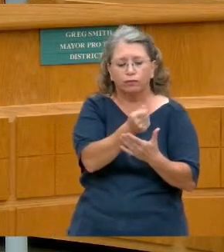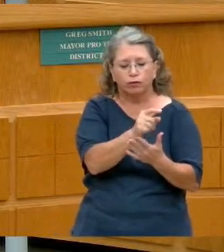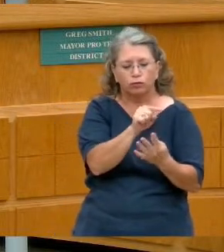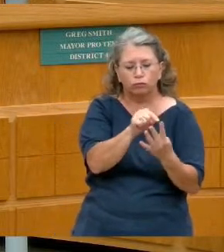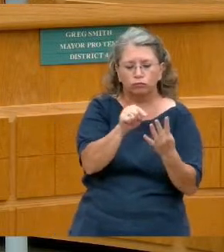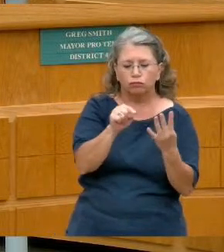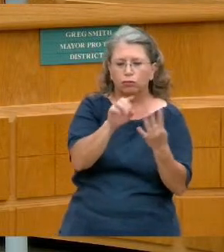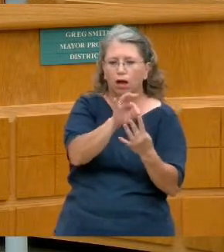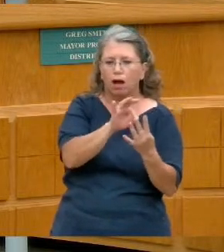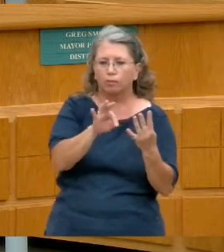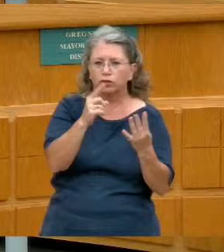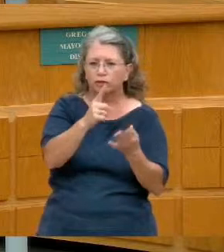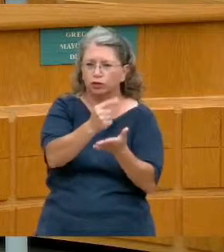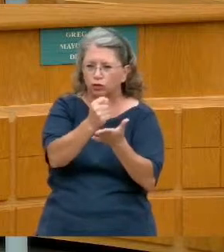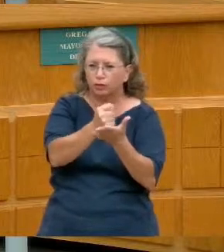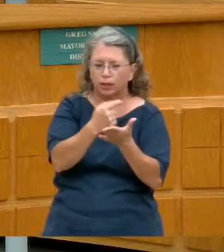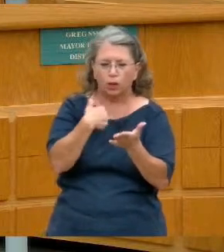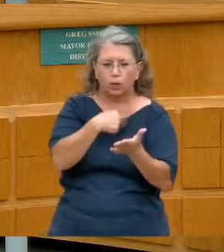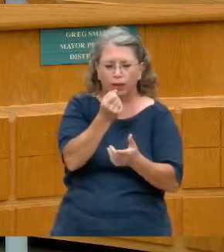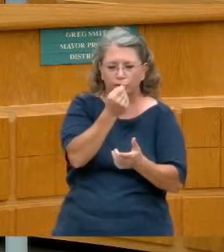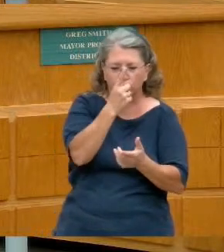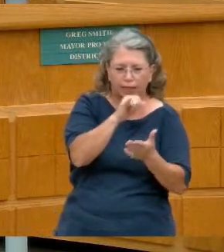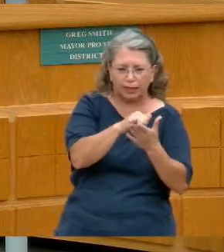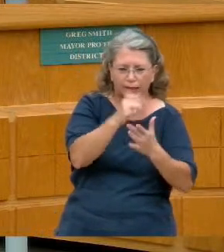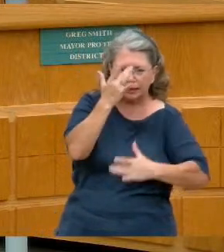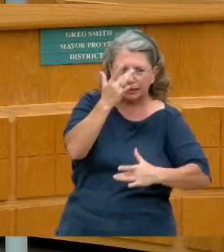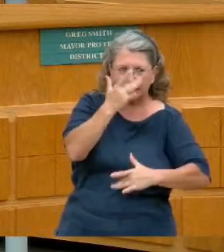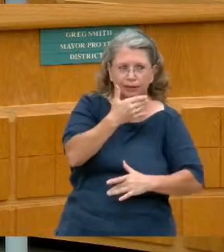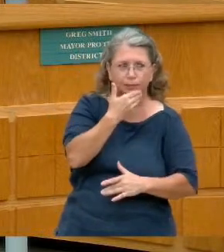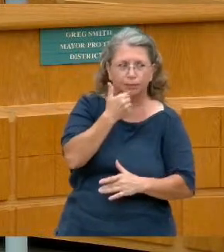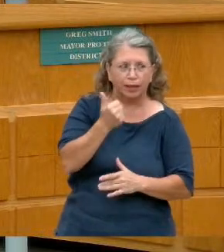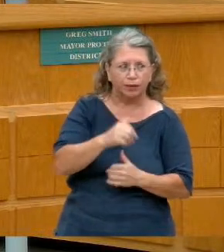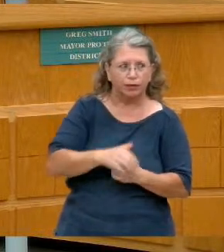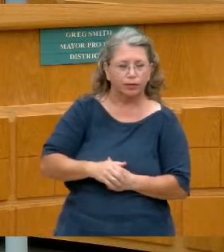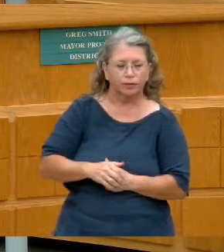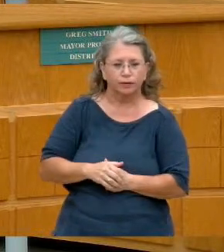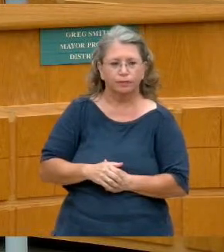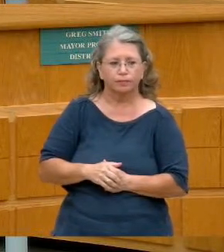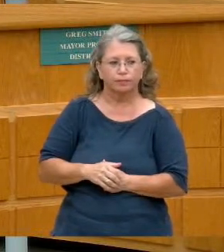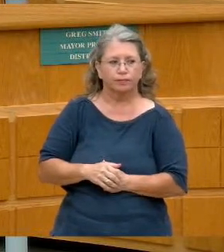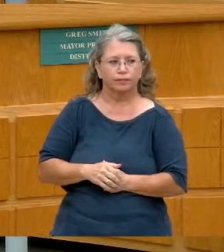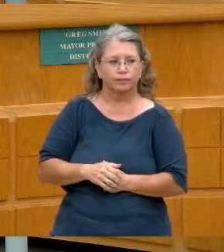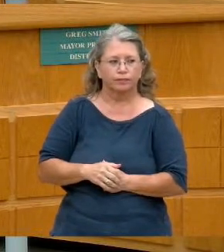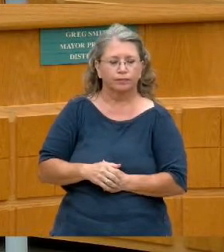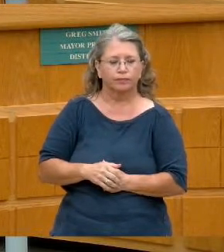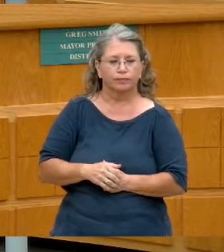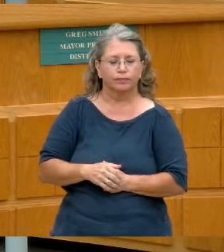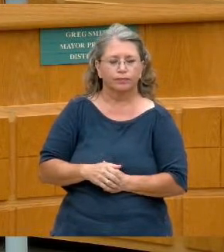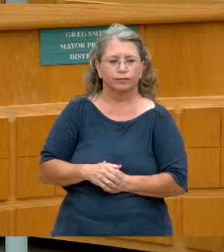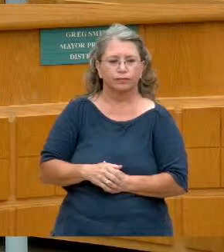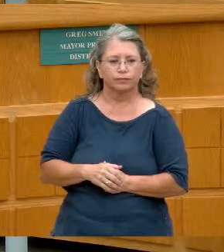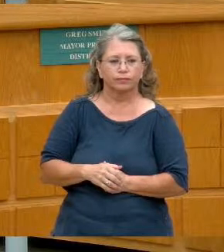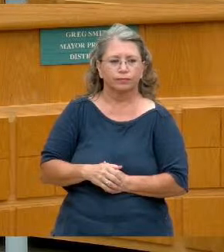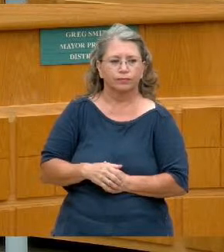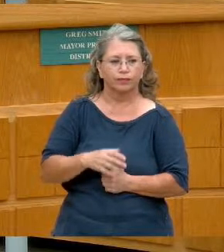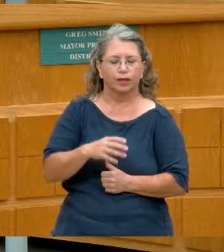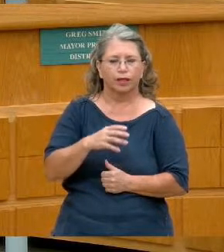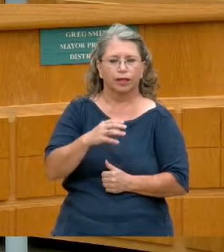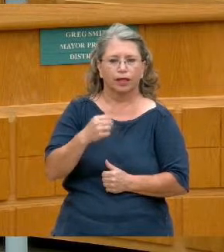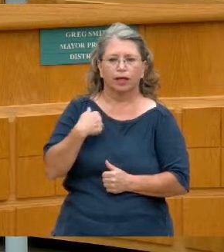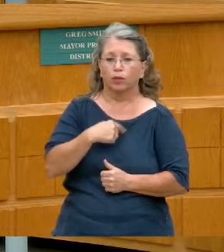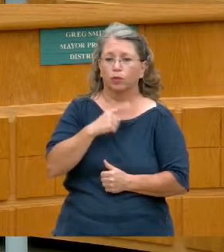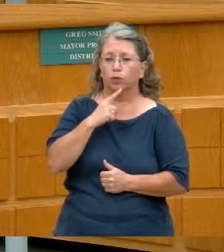We understand the disease. We understand the disease mechanism. And we're much